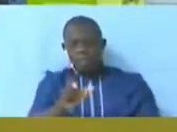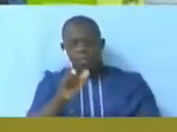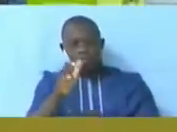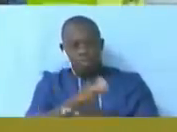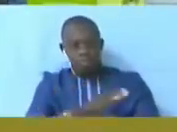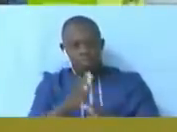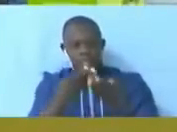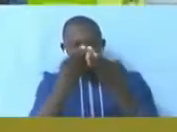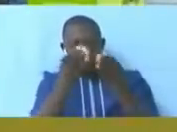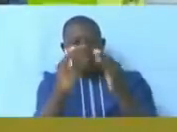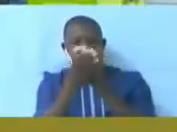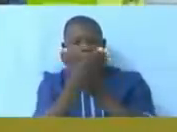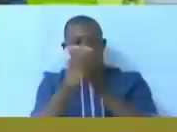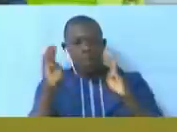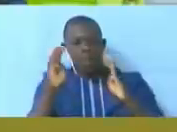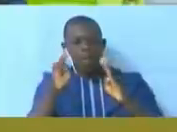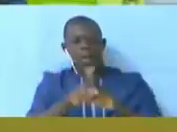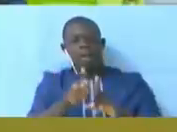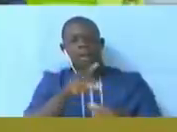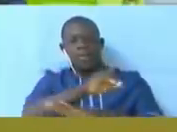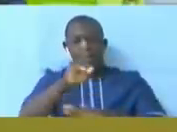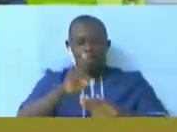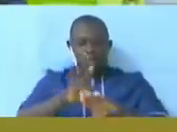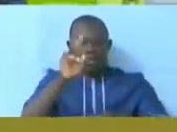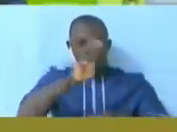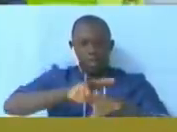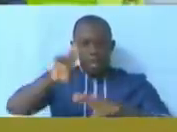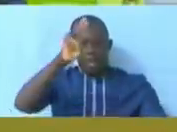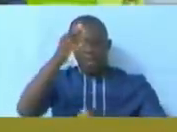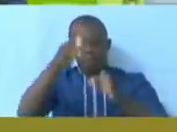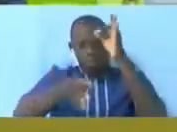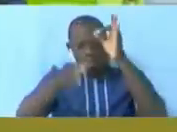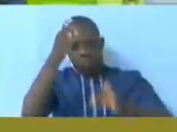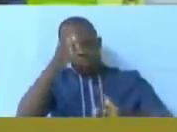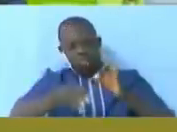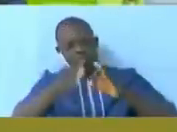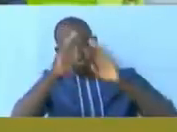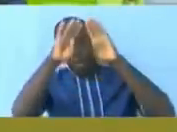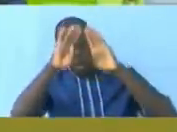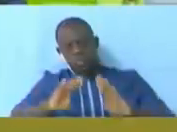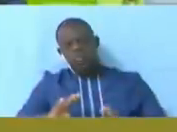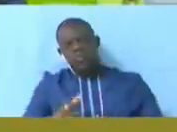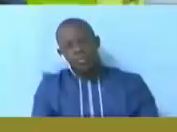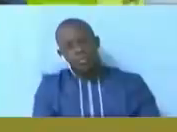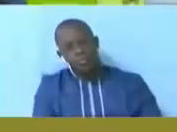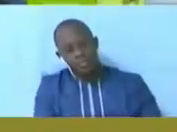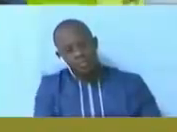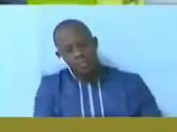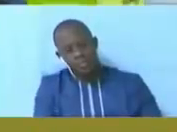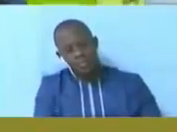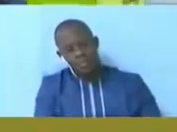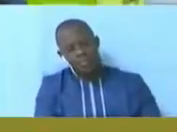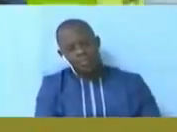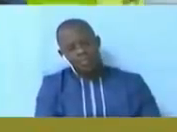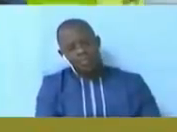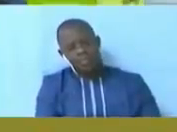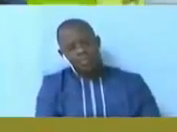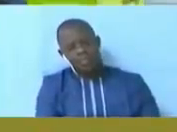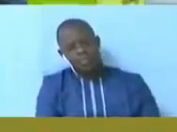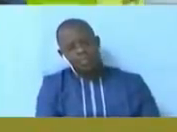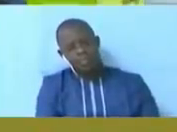of bail by the High Court. Benyosa nyoba sabangole lanungotumo pour isinyimolu sambano riman